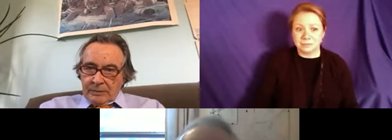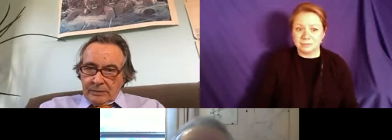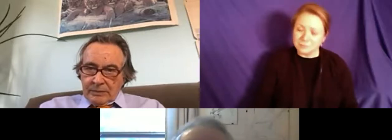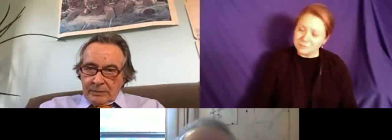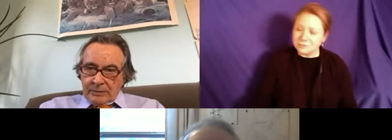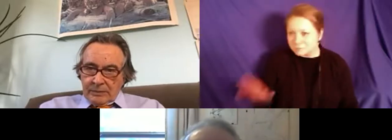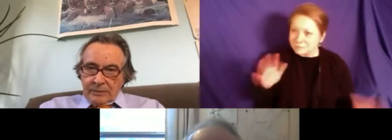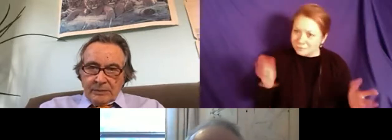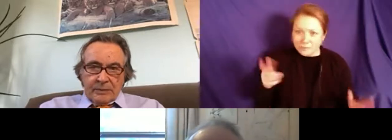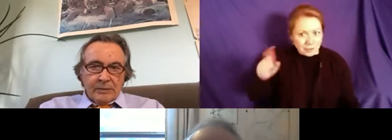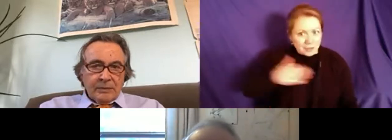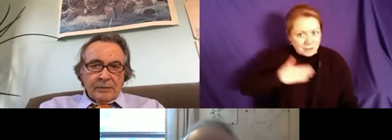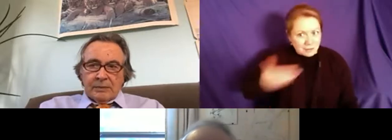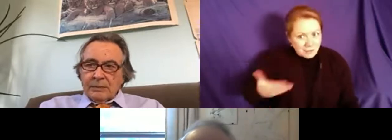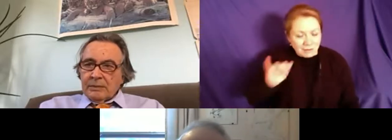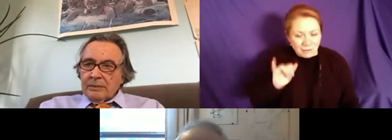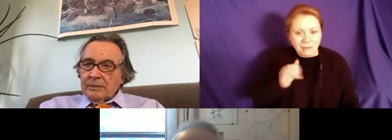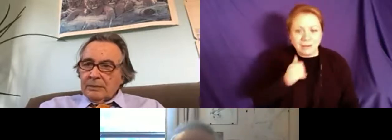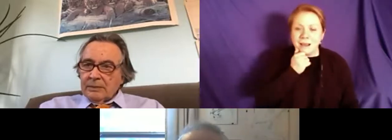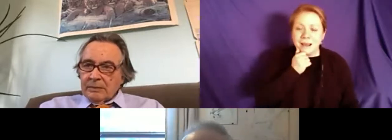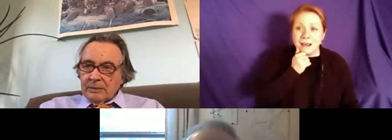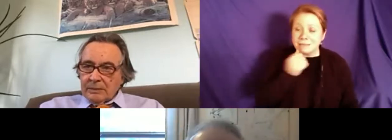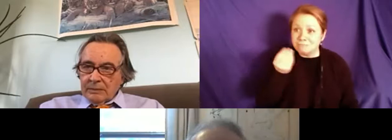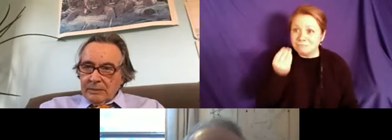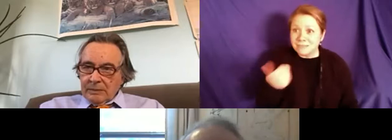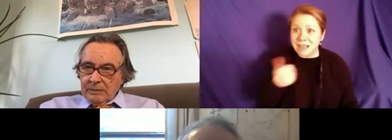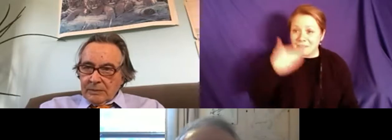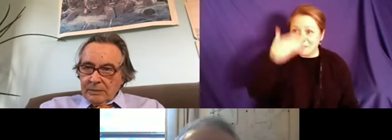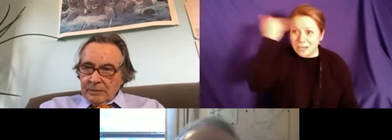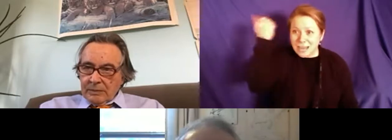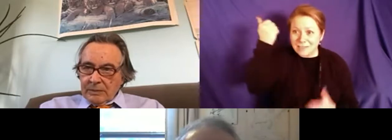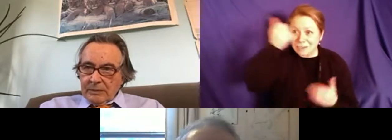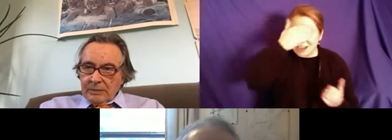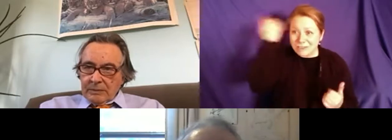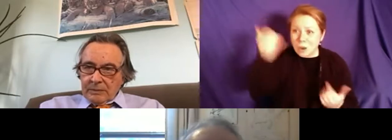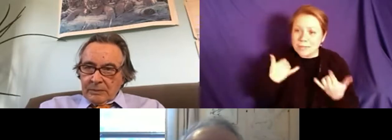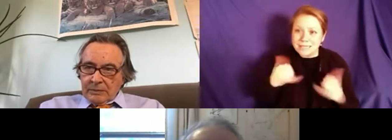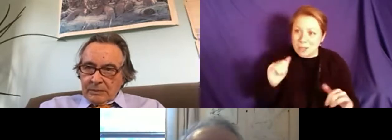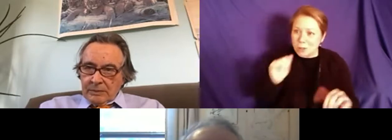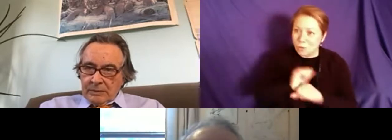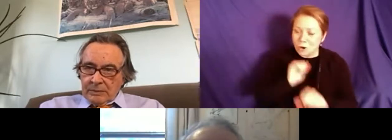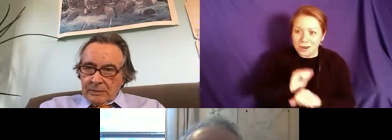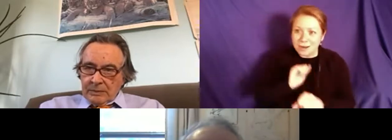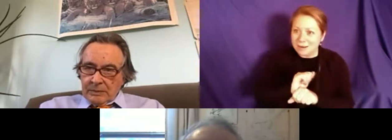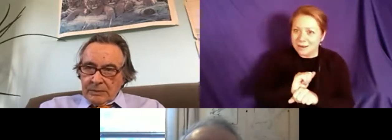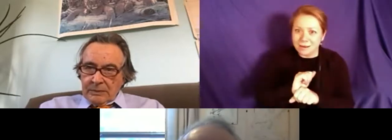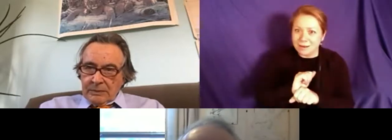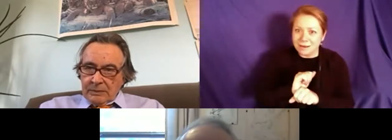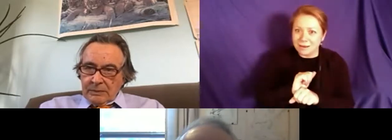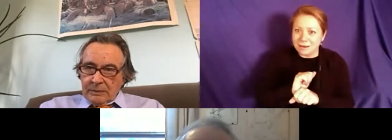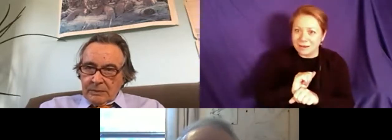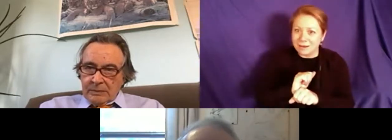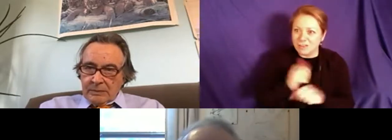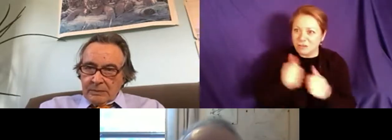I have to admit, I keep forgetting that we're all working at this